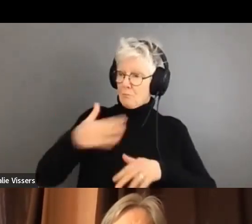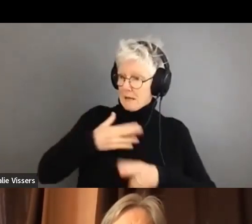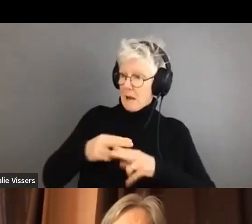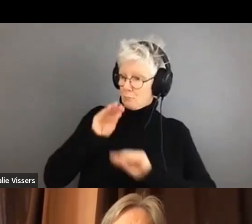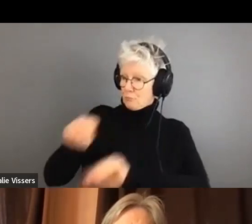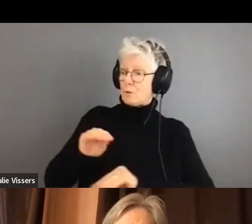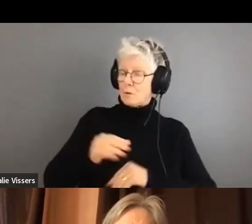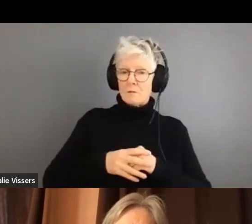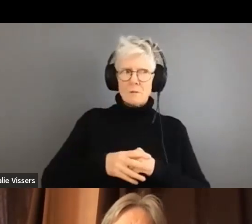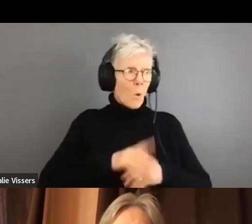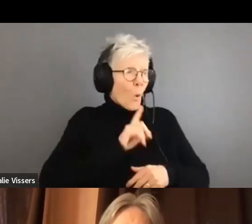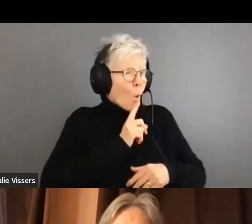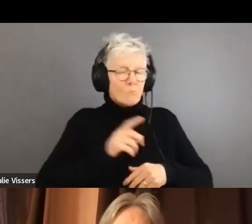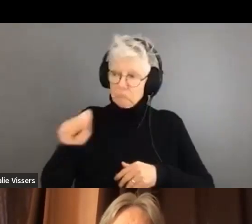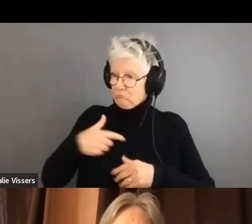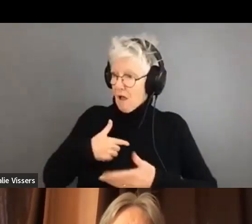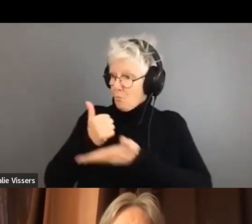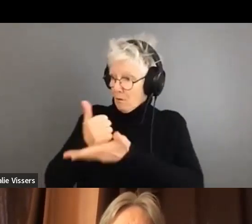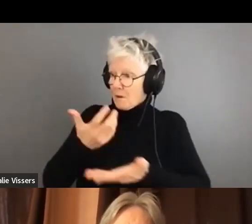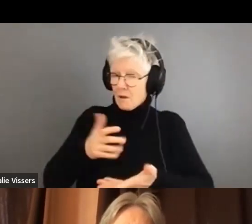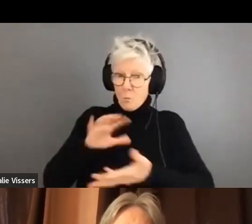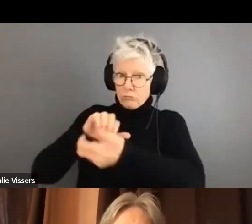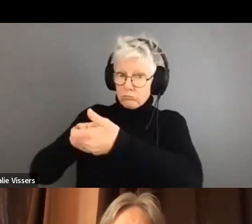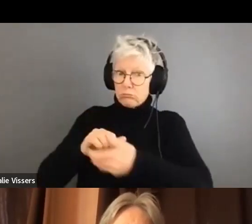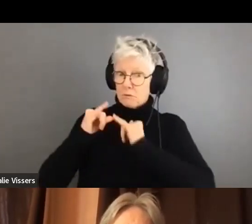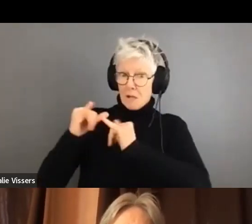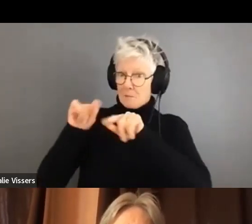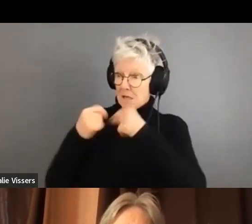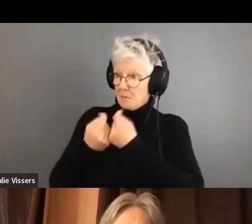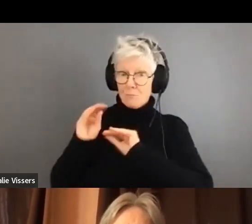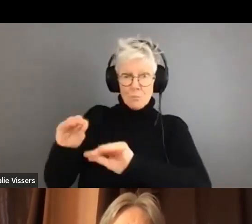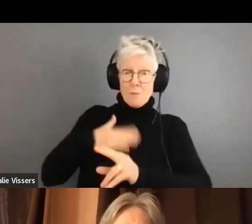well, I'm working with you. I'm helping you, aren't I? Yeah, well, we're part of the same team.